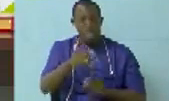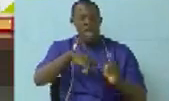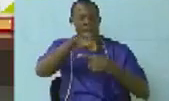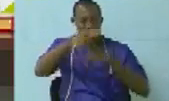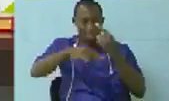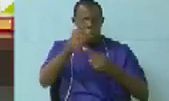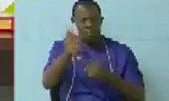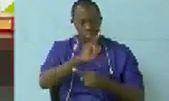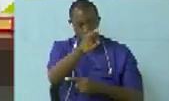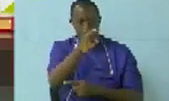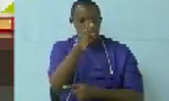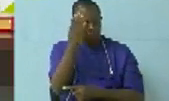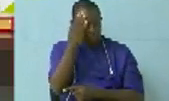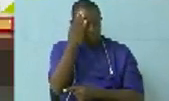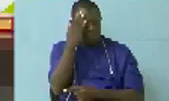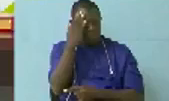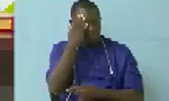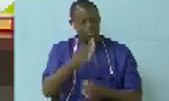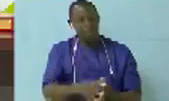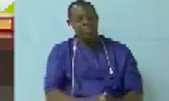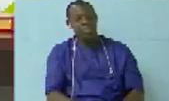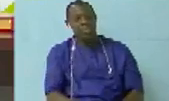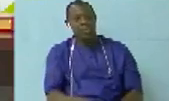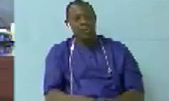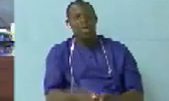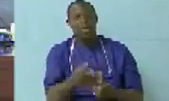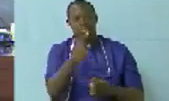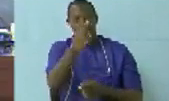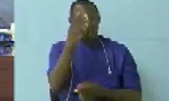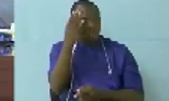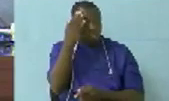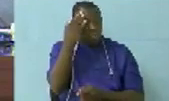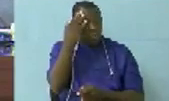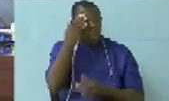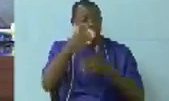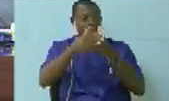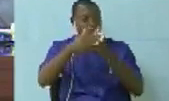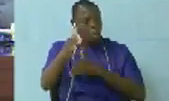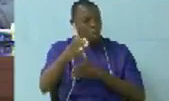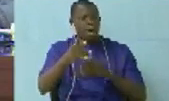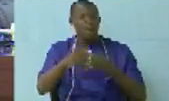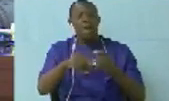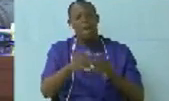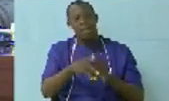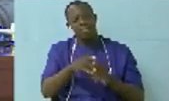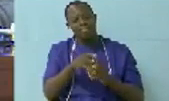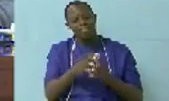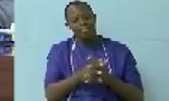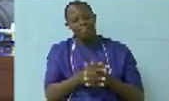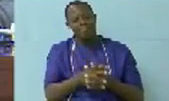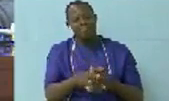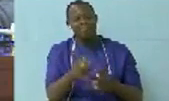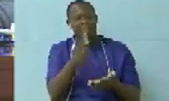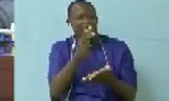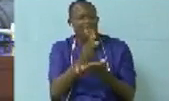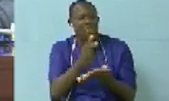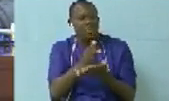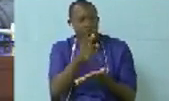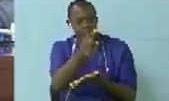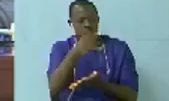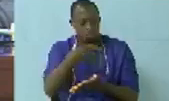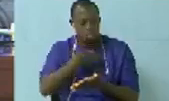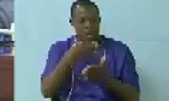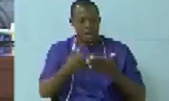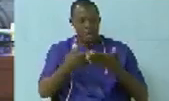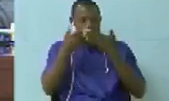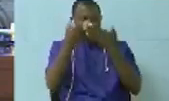about what you know, with the full knowledge that the evidence you're going to give